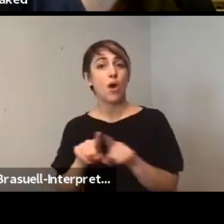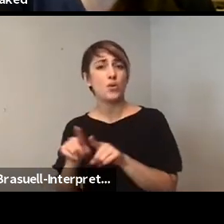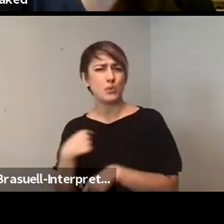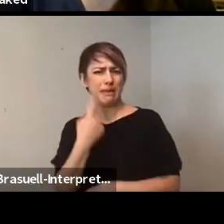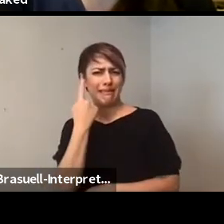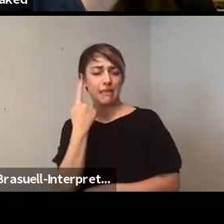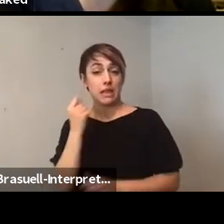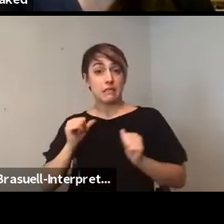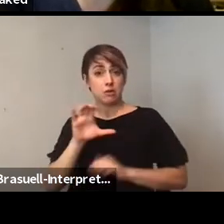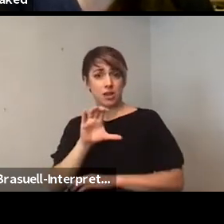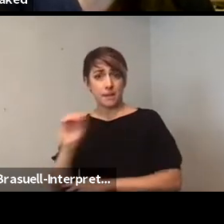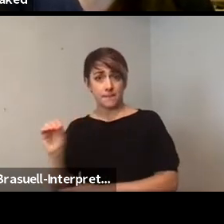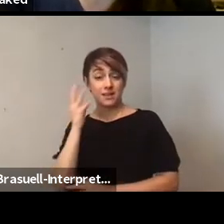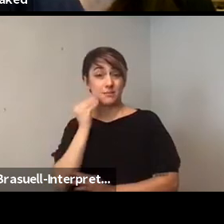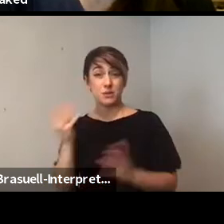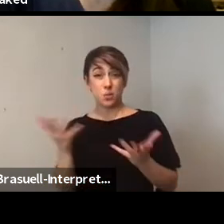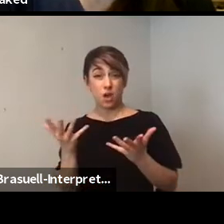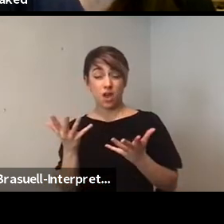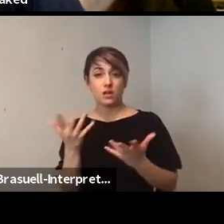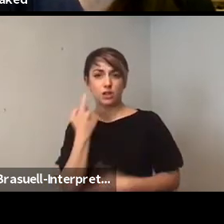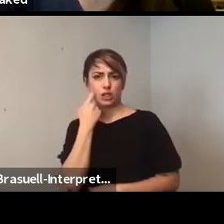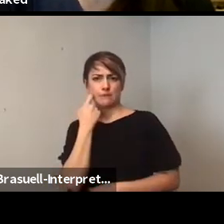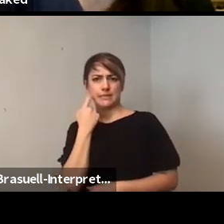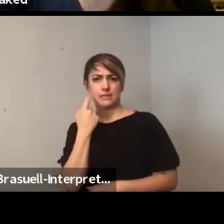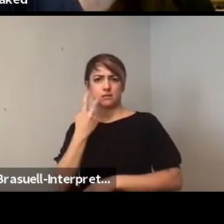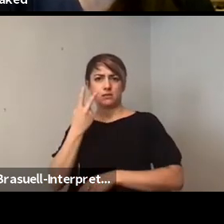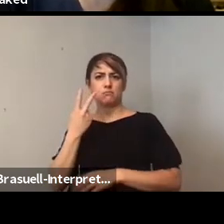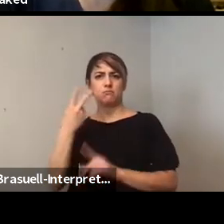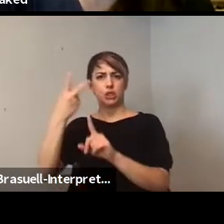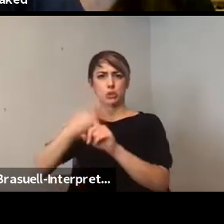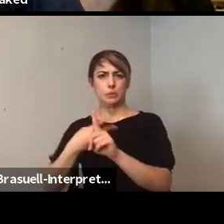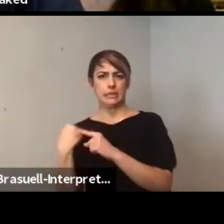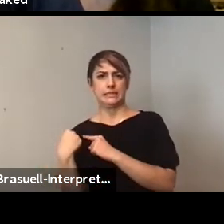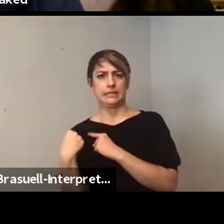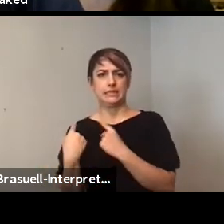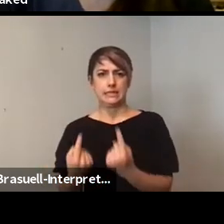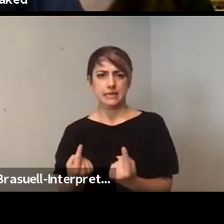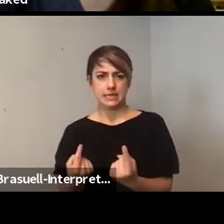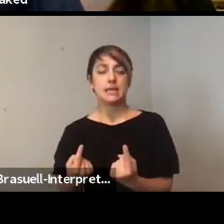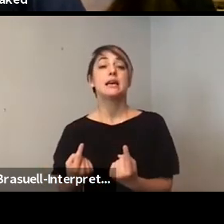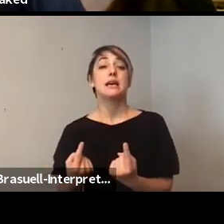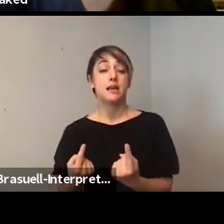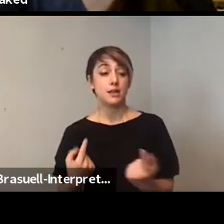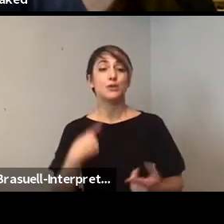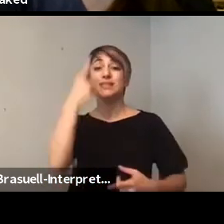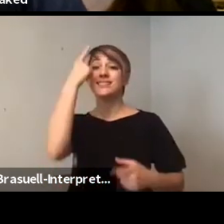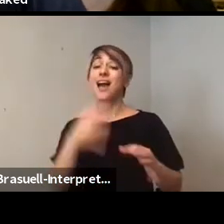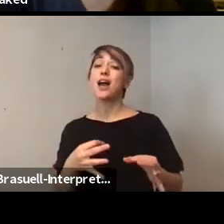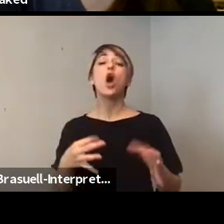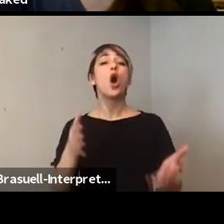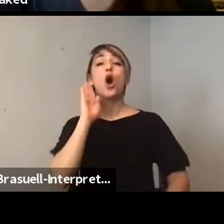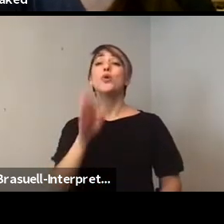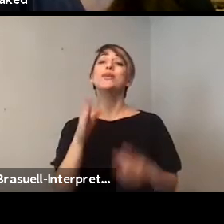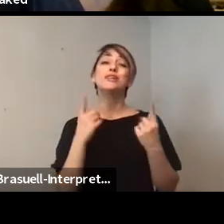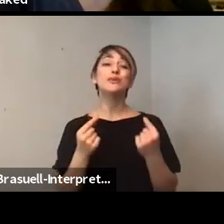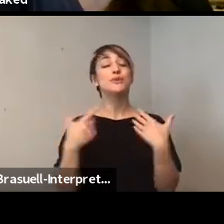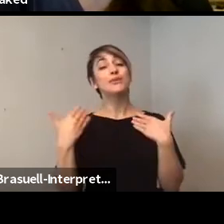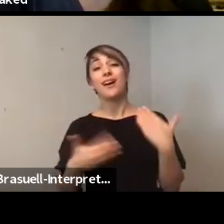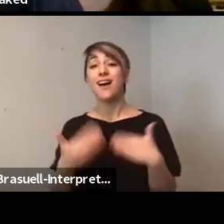the last 2 months making decisions and then having to go back on those decisions because, of course, the situation is